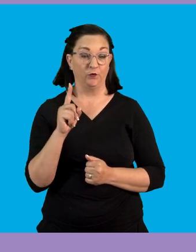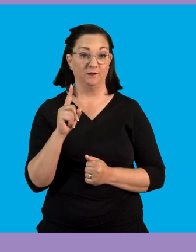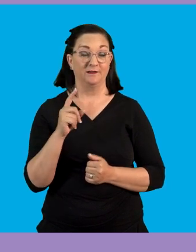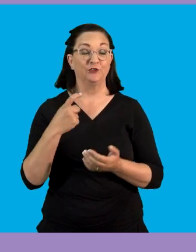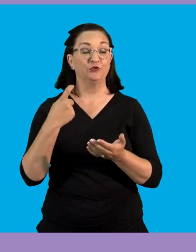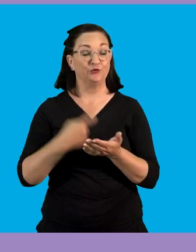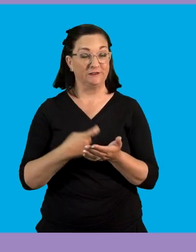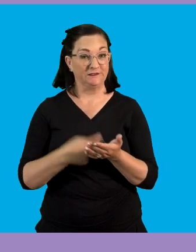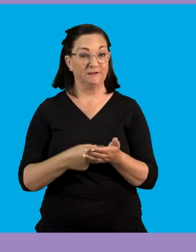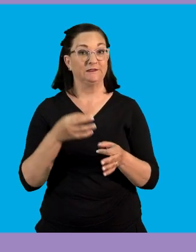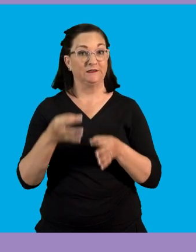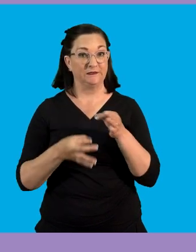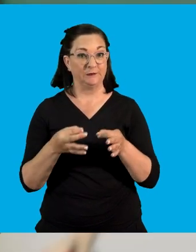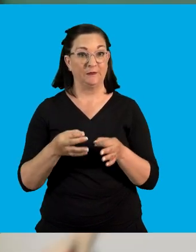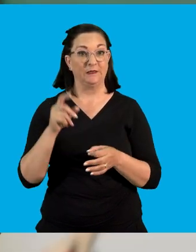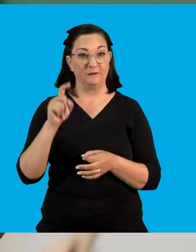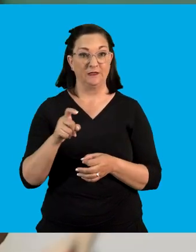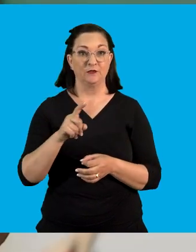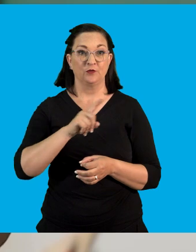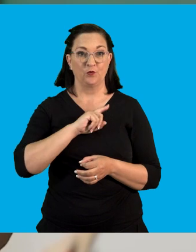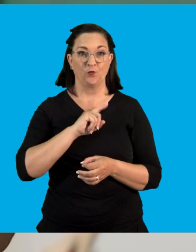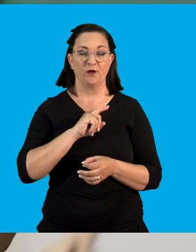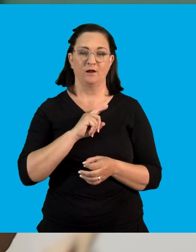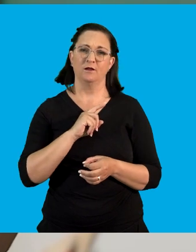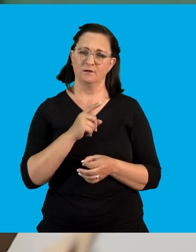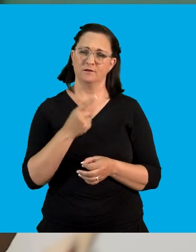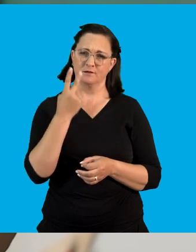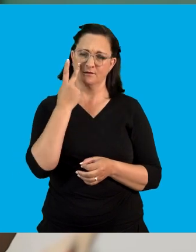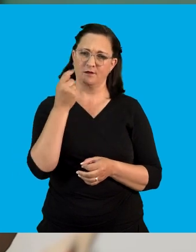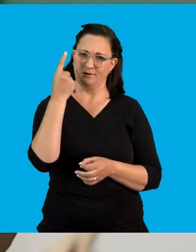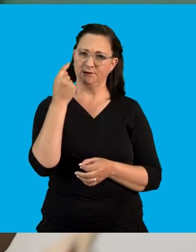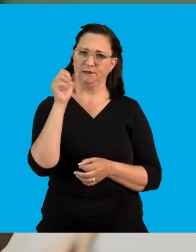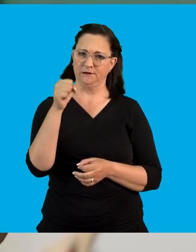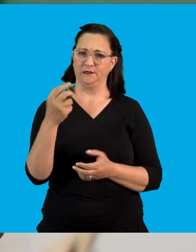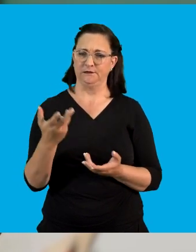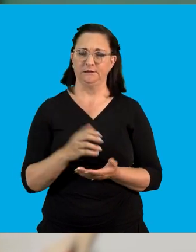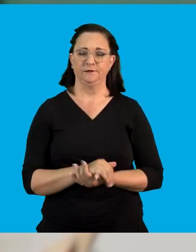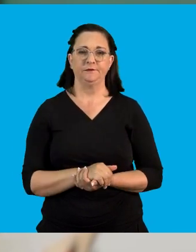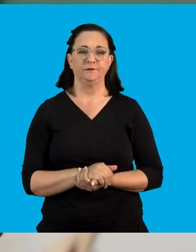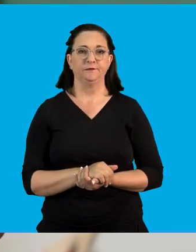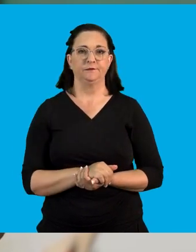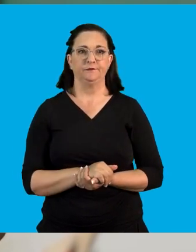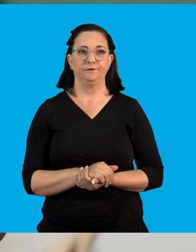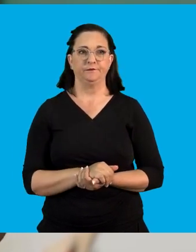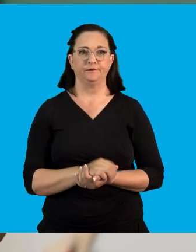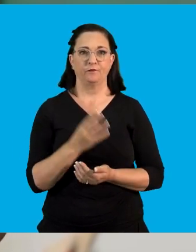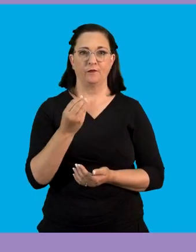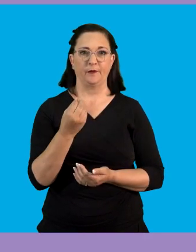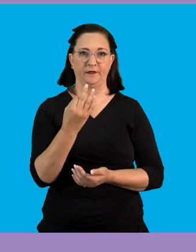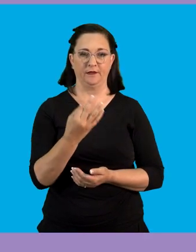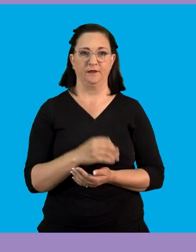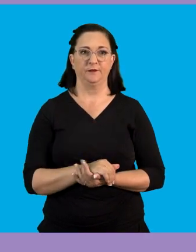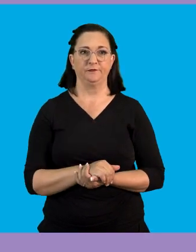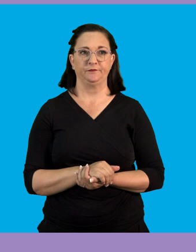Don't forget to always put a reason with your statement to show your understanding of the work that you're doing. Number 3,